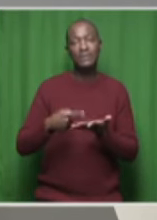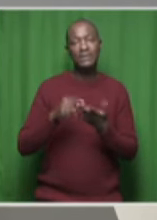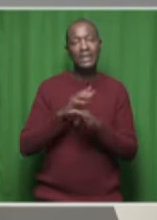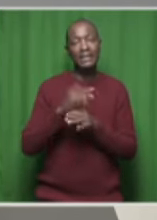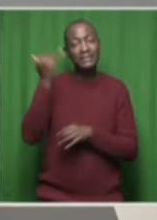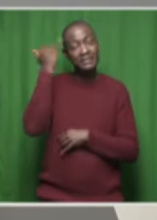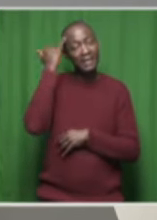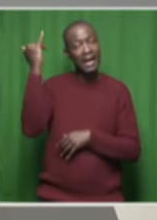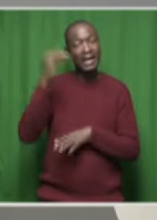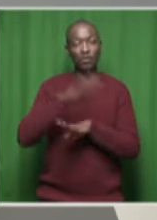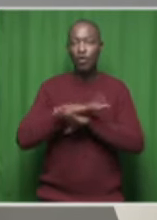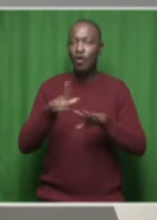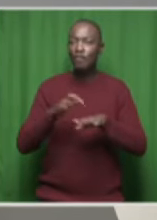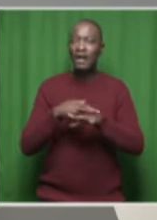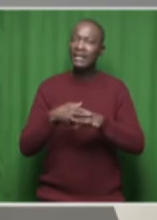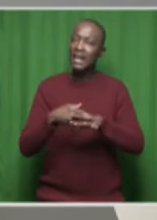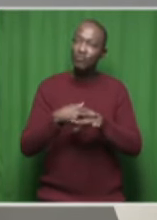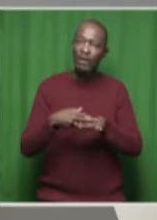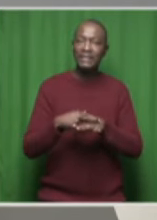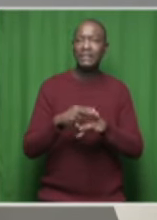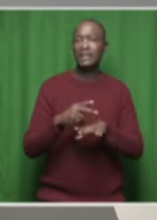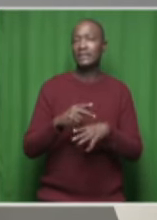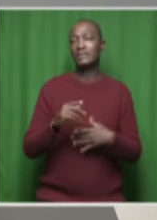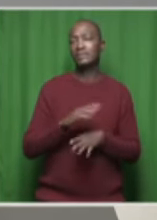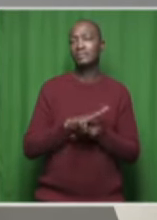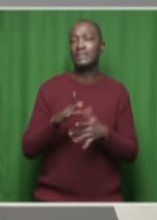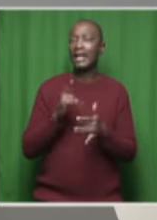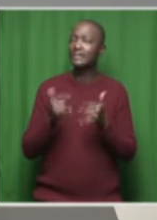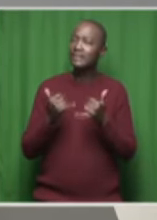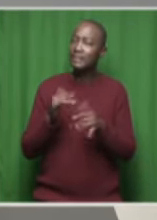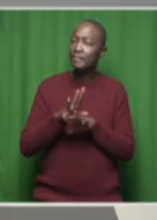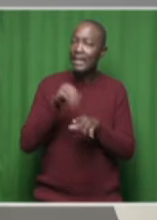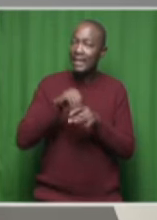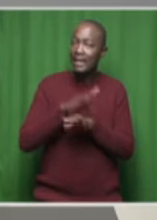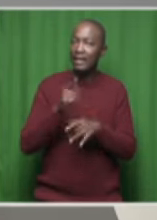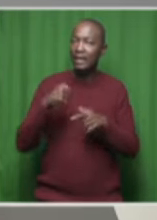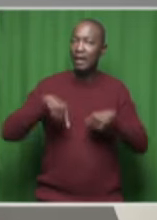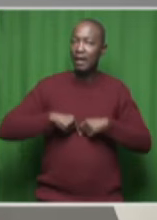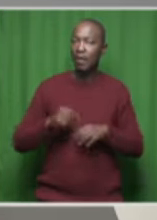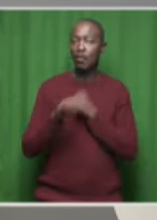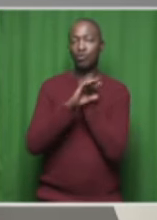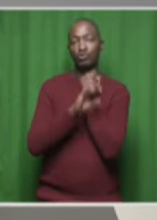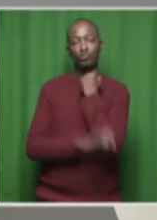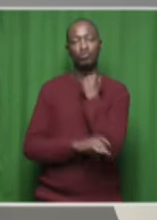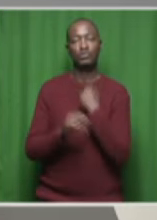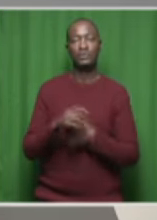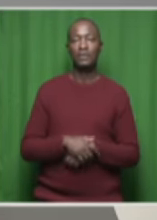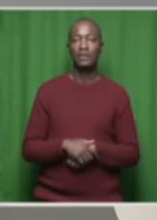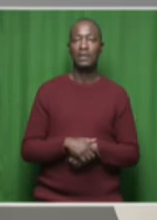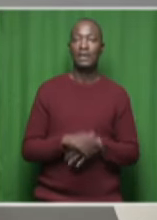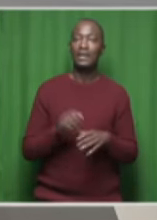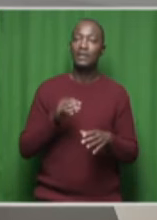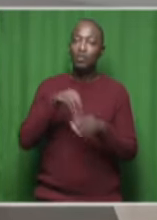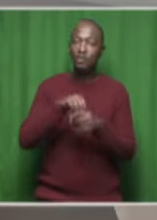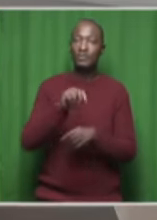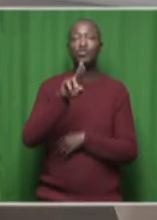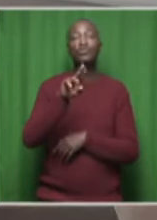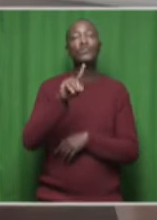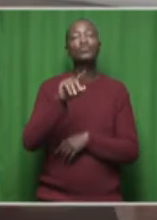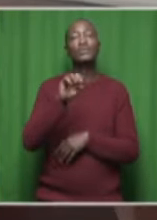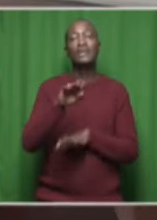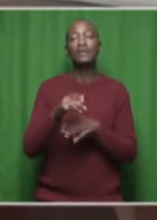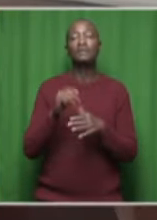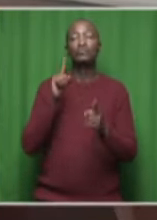of non-racialism, non-sexism, and so on in our constitution, and the contribution of the UDF towards that.